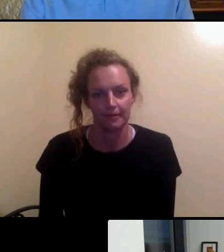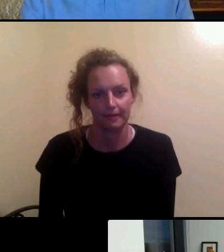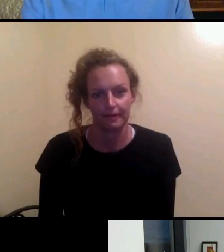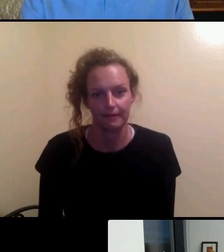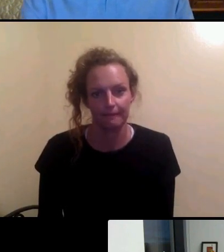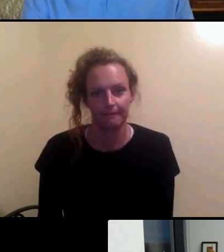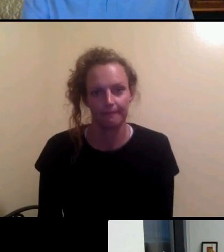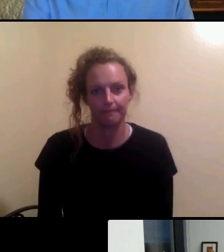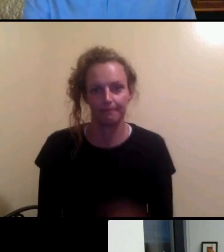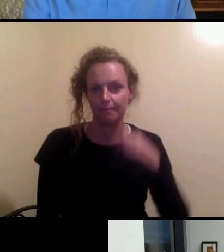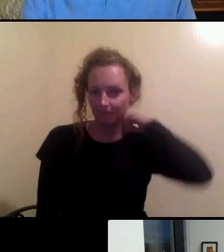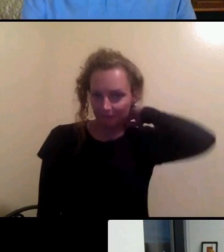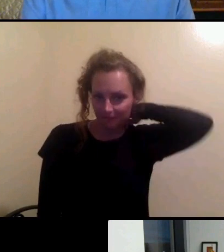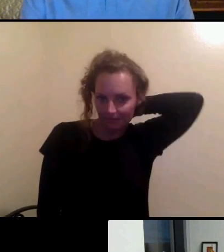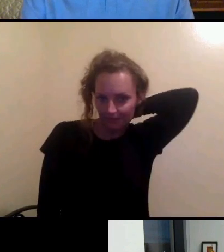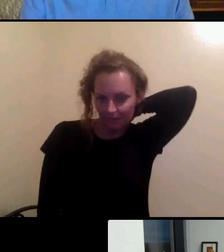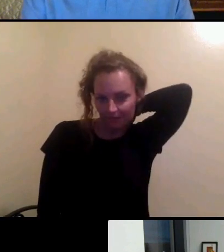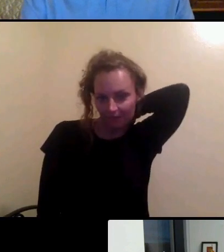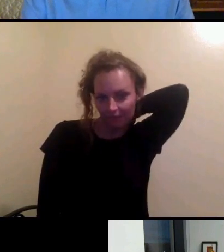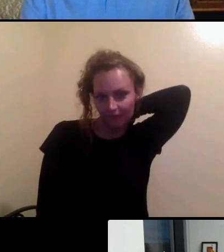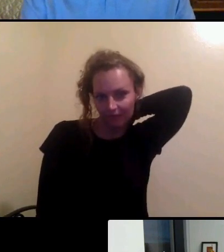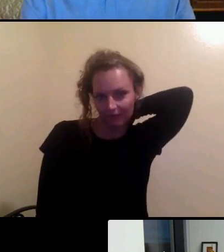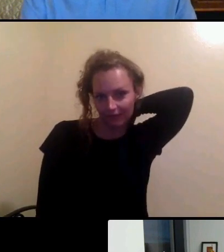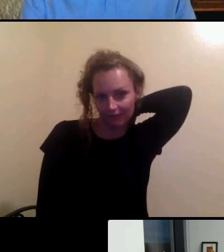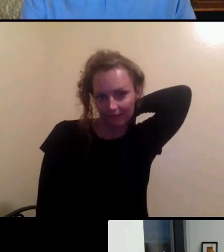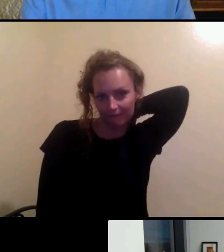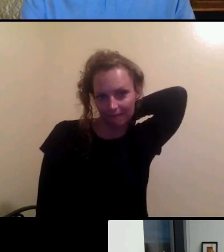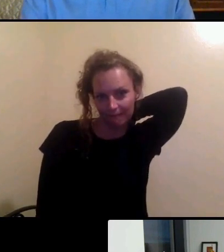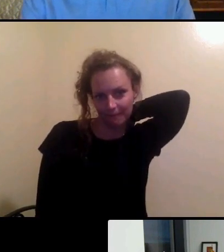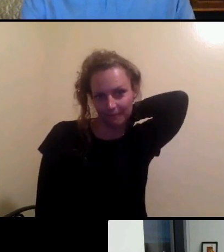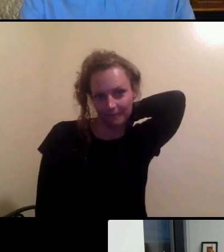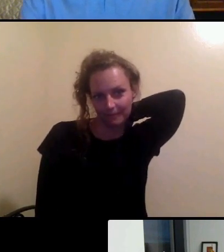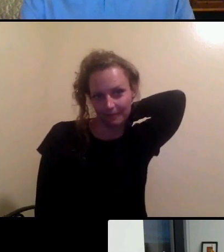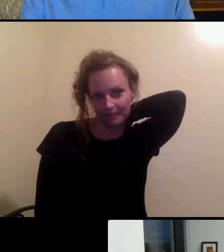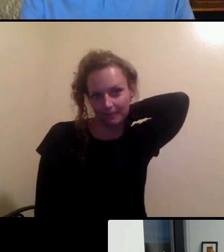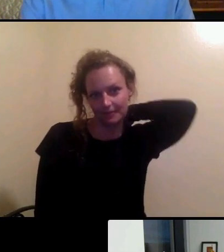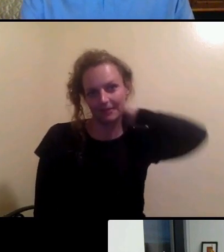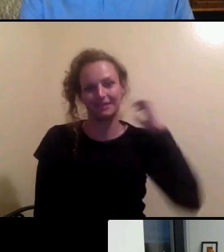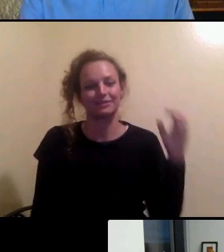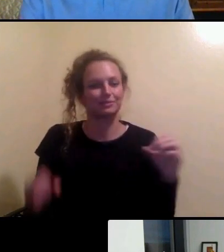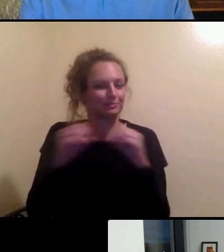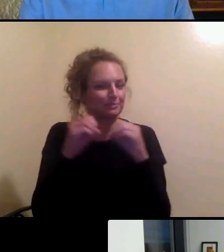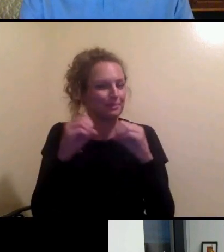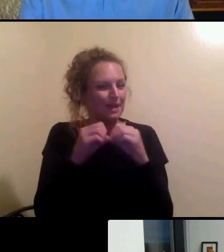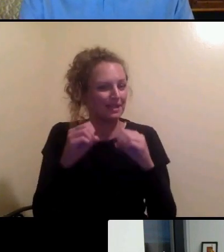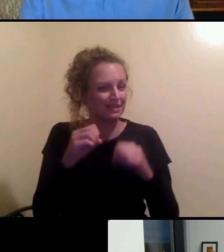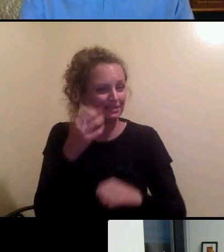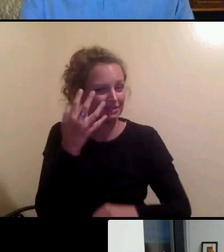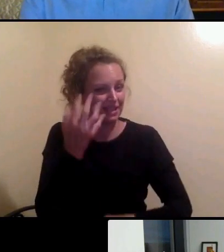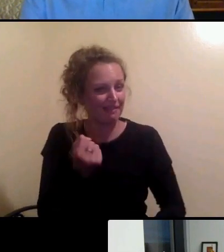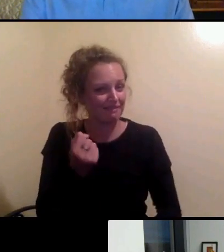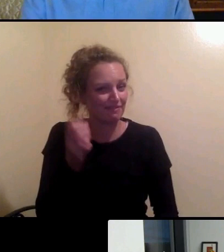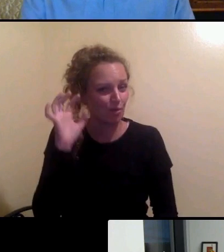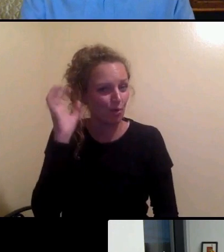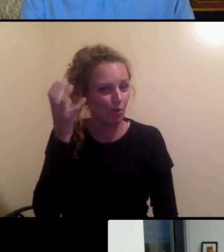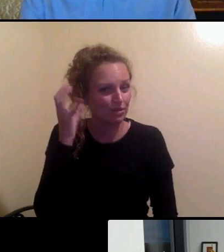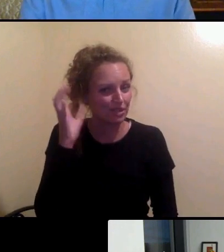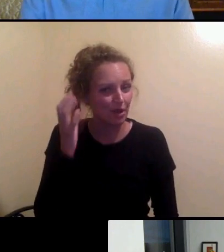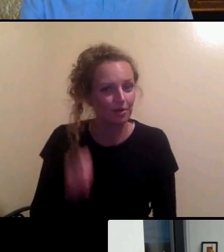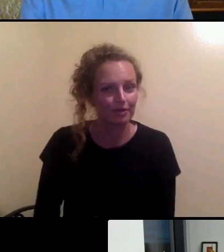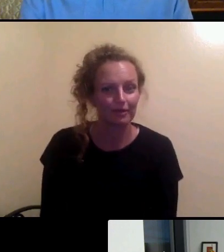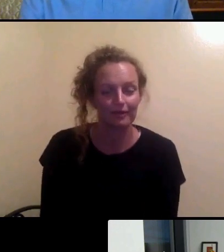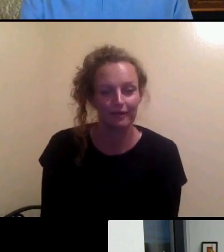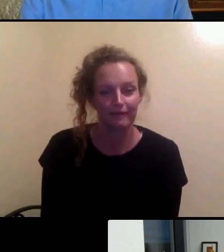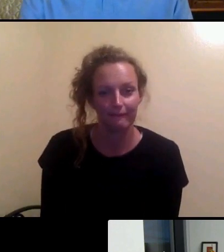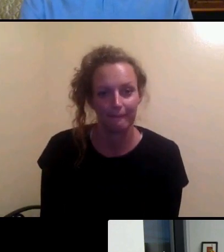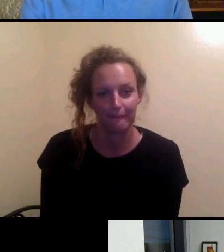Bernard, I can't hear you. I don't know if anyone else can. No, we haven't got audio. Try again, Bernard. No, not